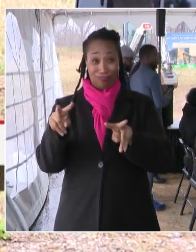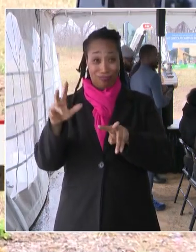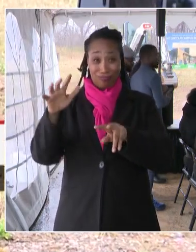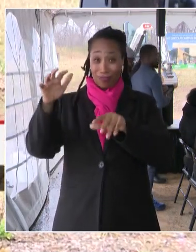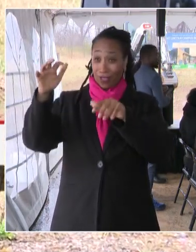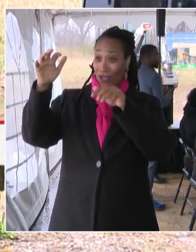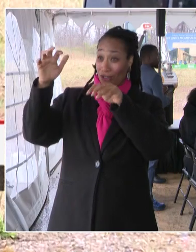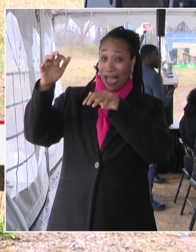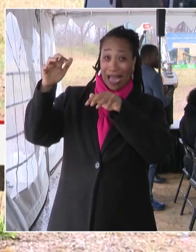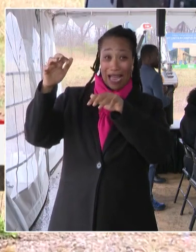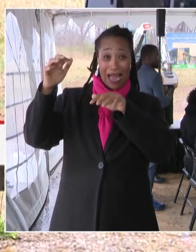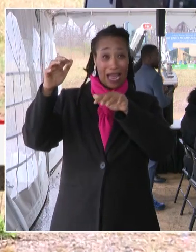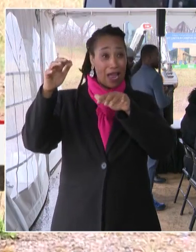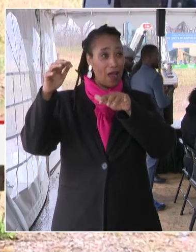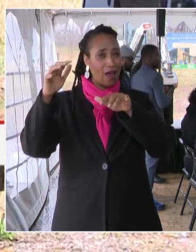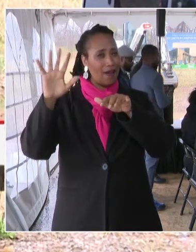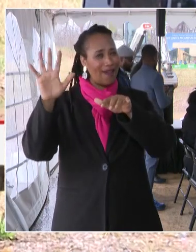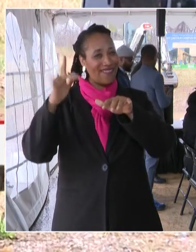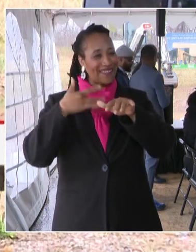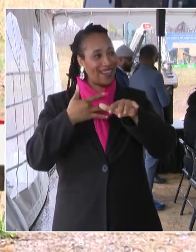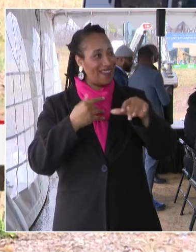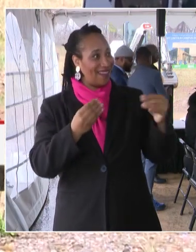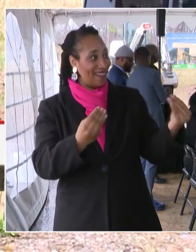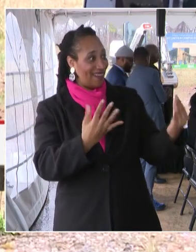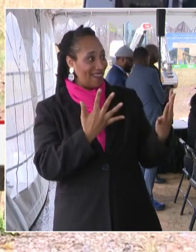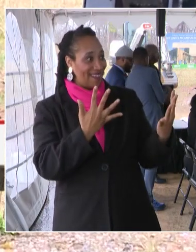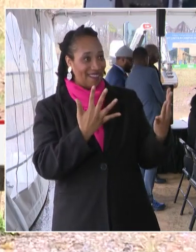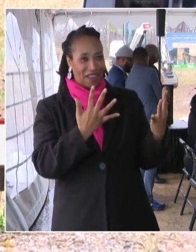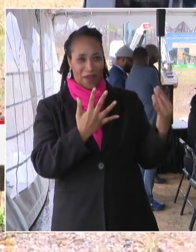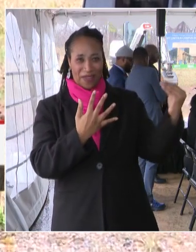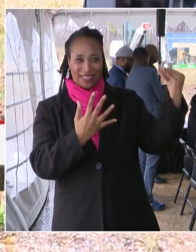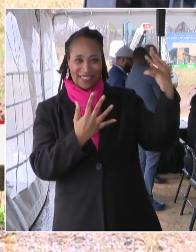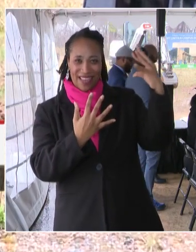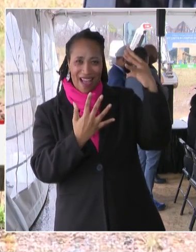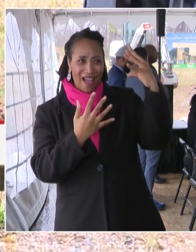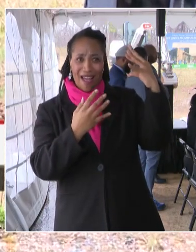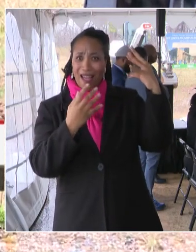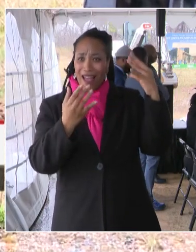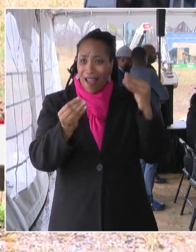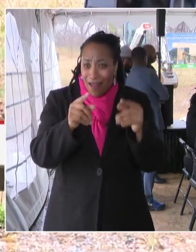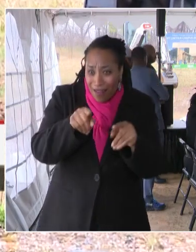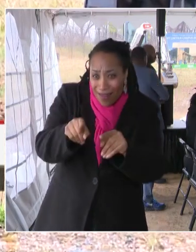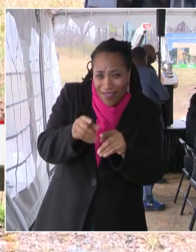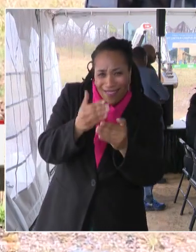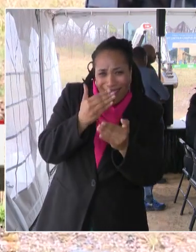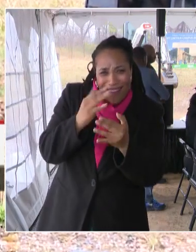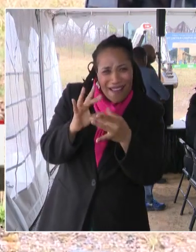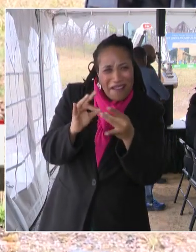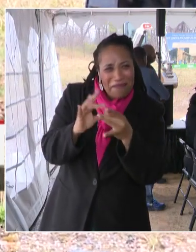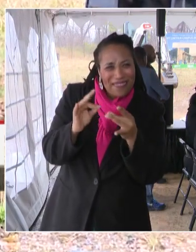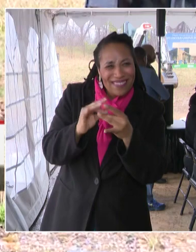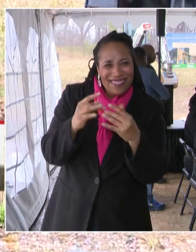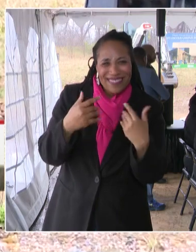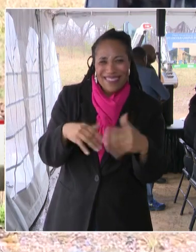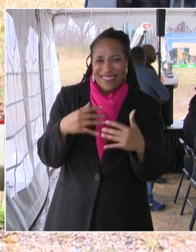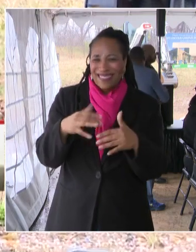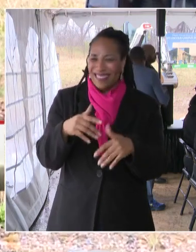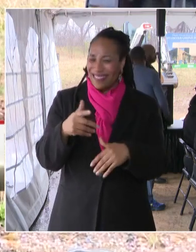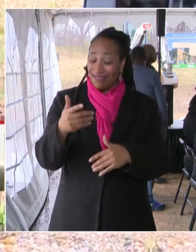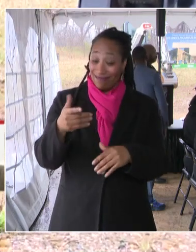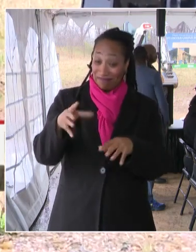Commissioner Dunson, I want to accept your beautiful introduction, and with